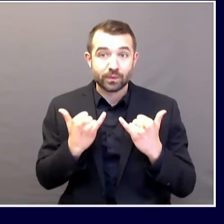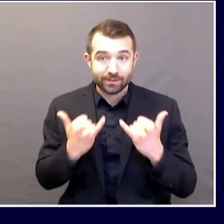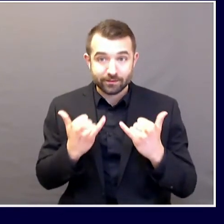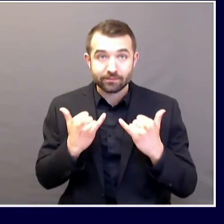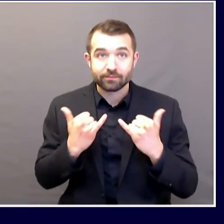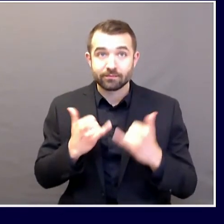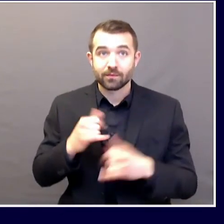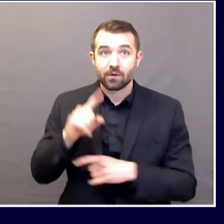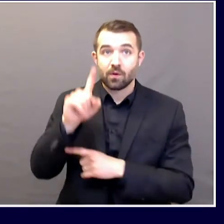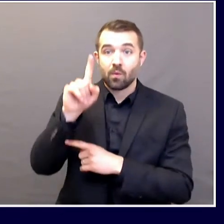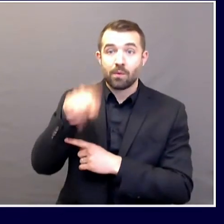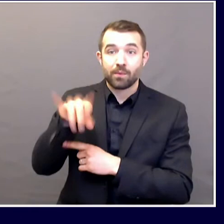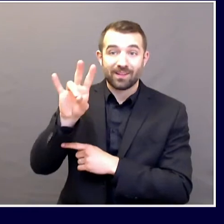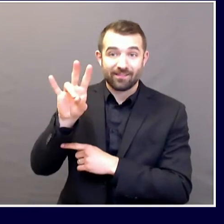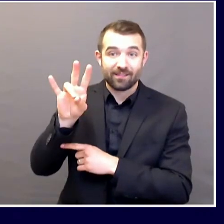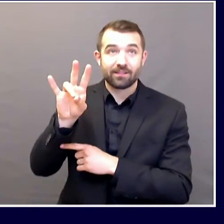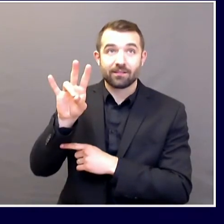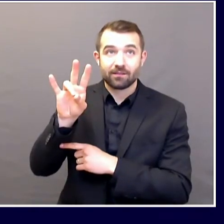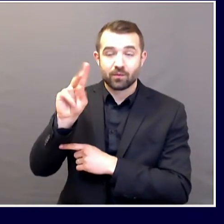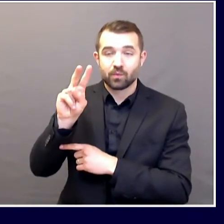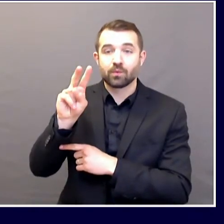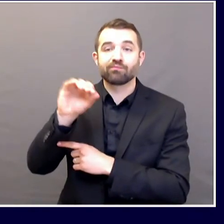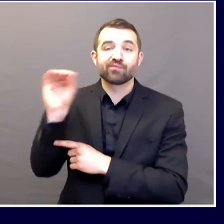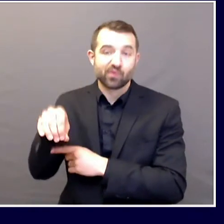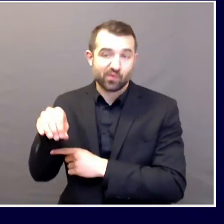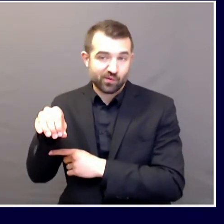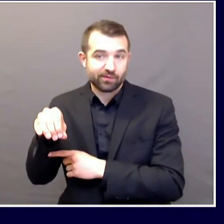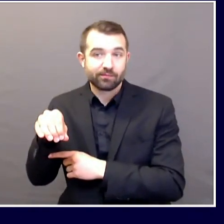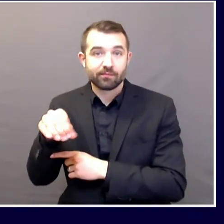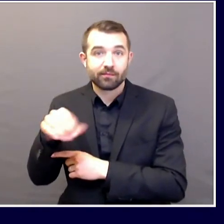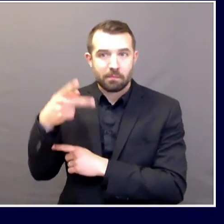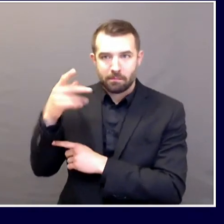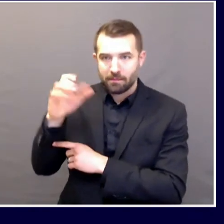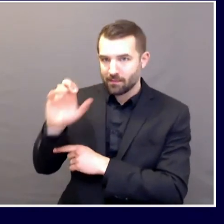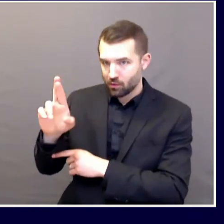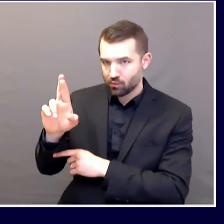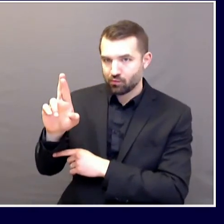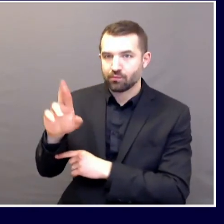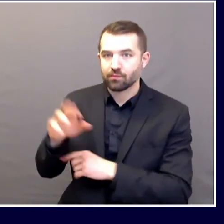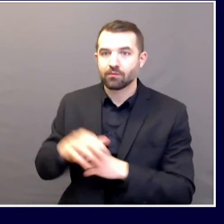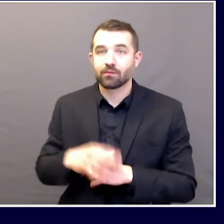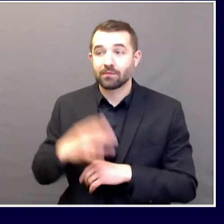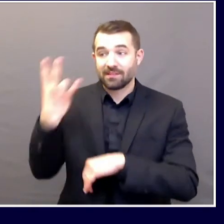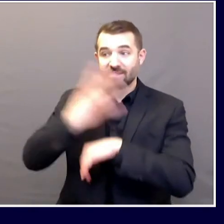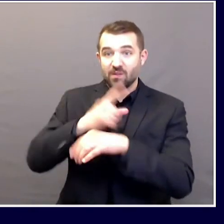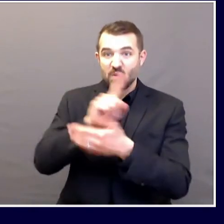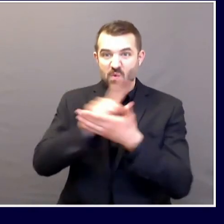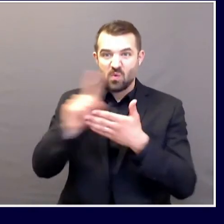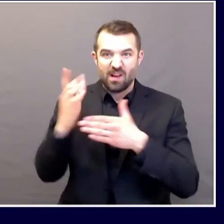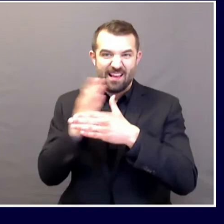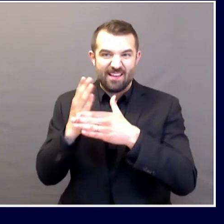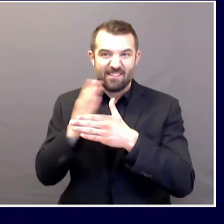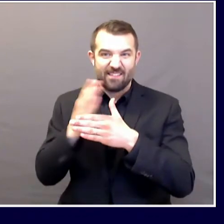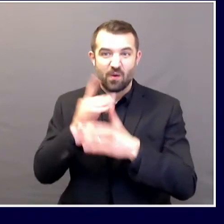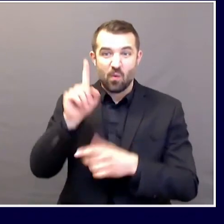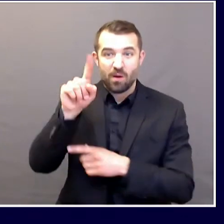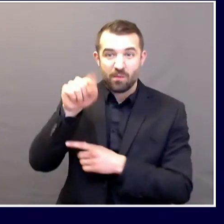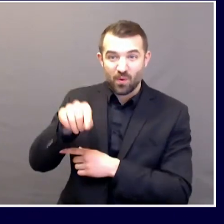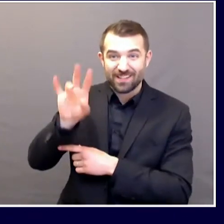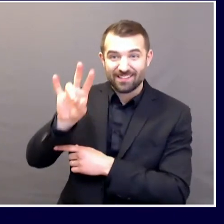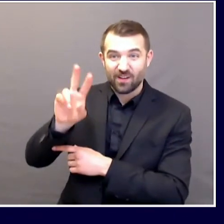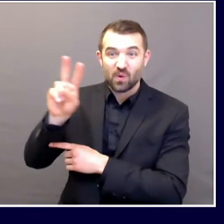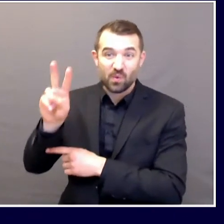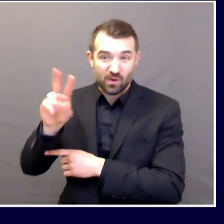1.72%. That is for PCR tests over a 7-day basis. Again, that number is now